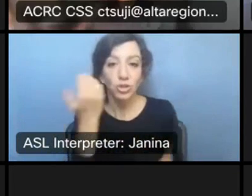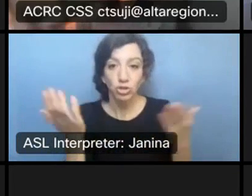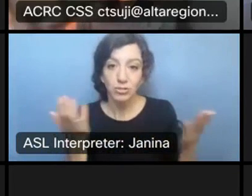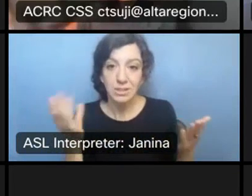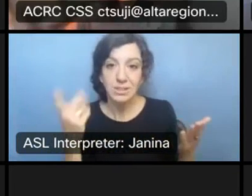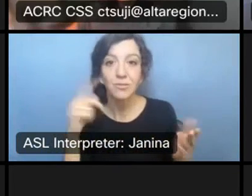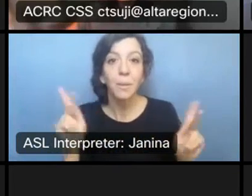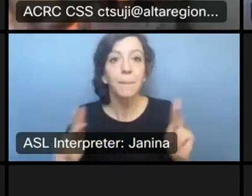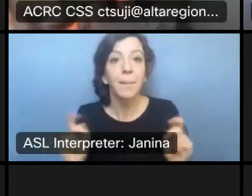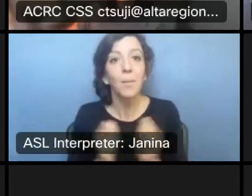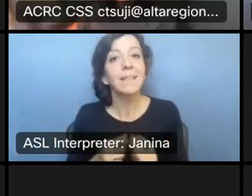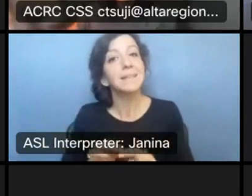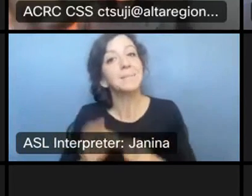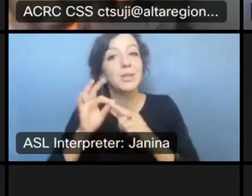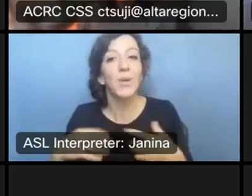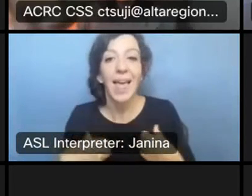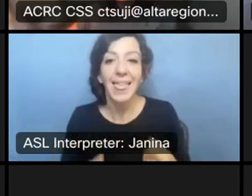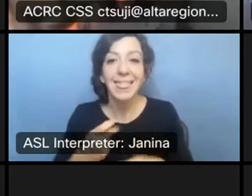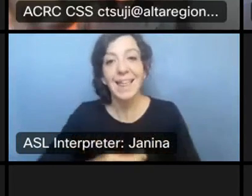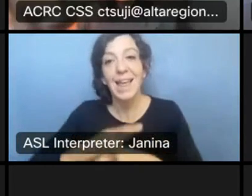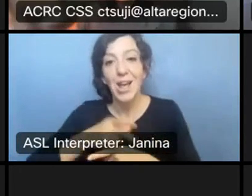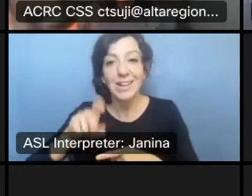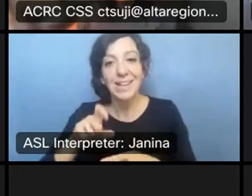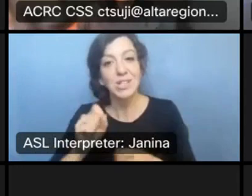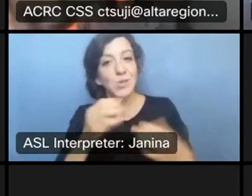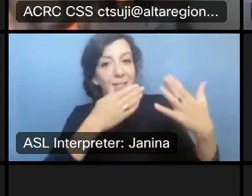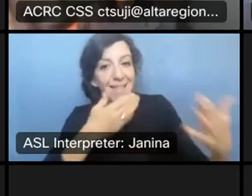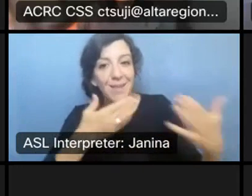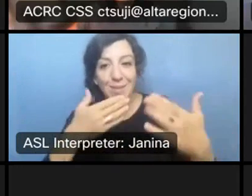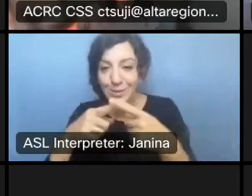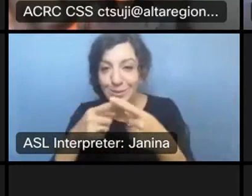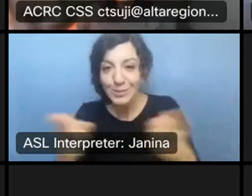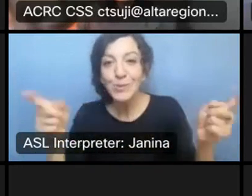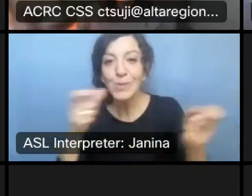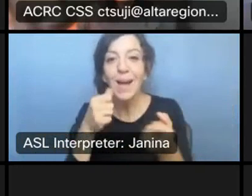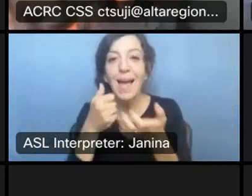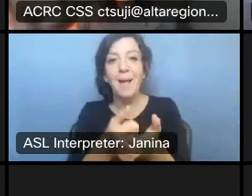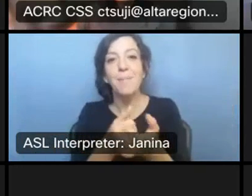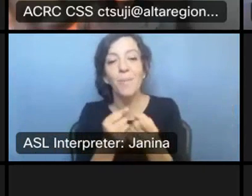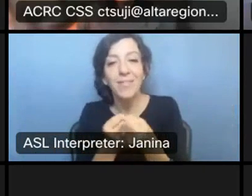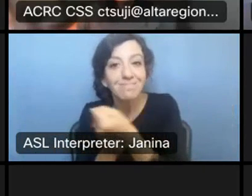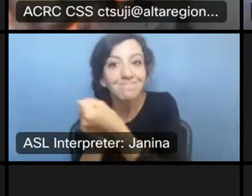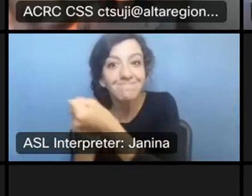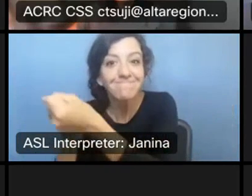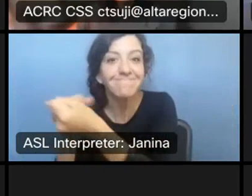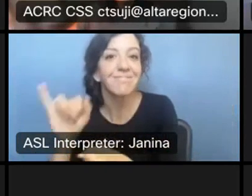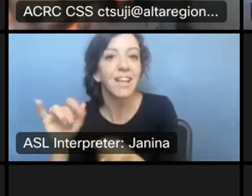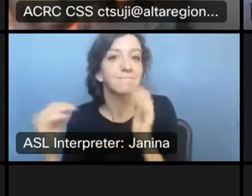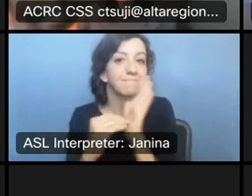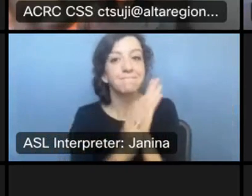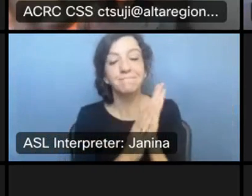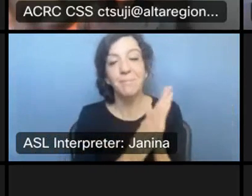services for persons with special health care needs. So just wanted to say thank you to those of you who assisted in that advocacy to get that on the bill.